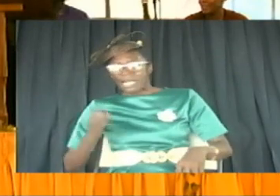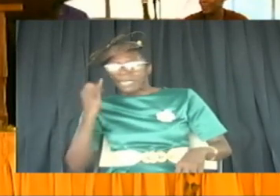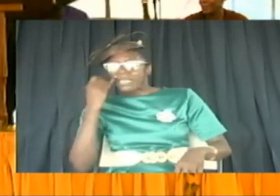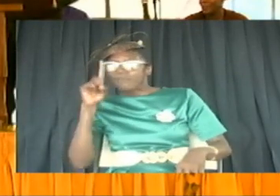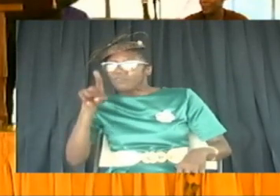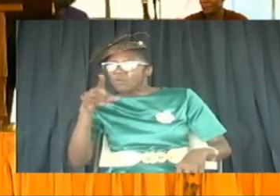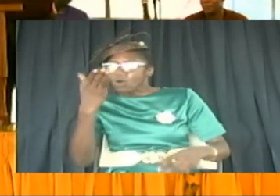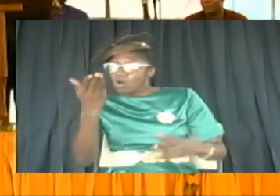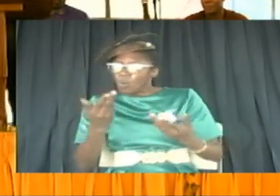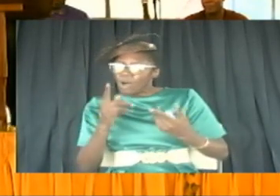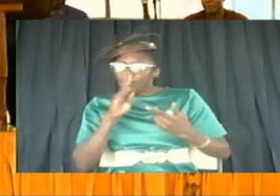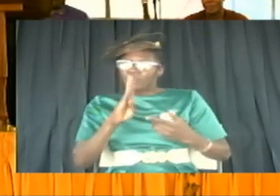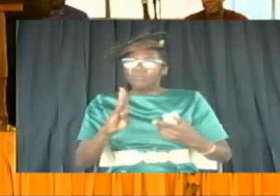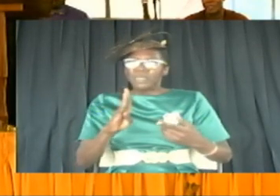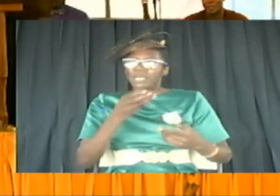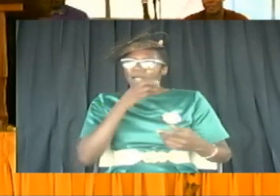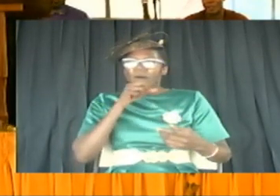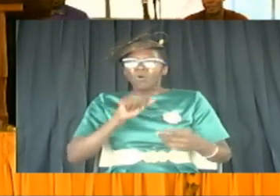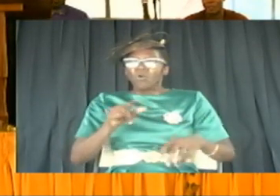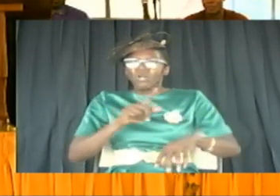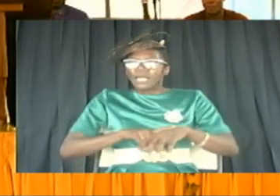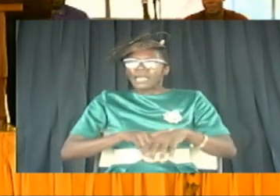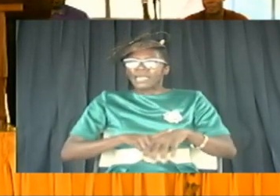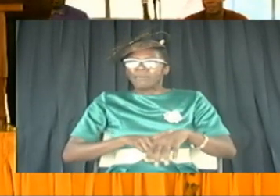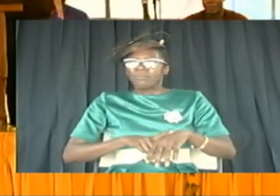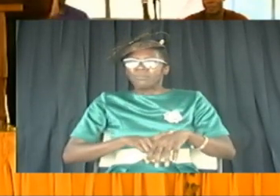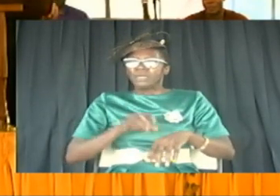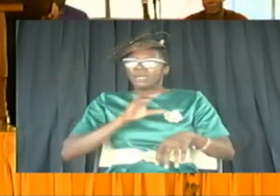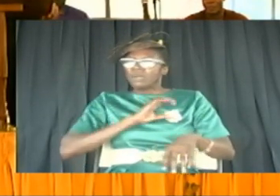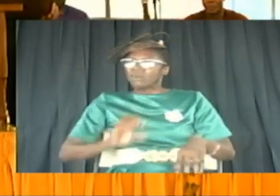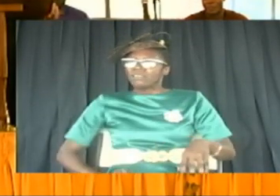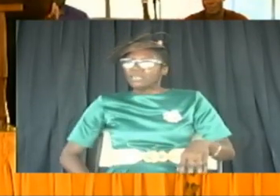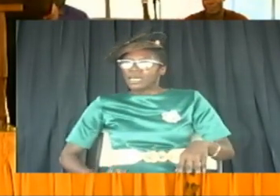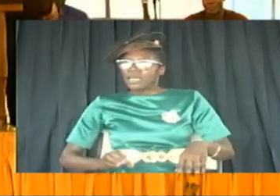Christian is not the one who comes to church every Sunday morning